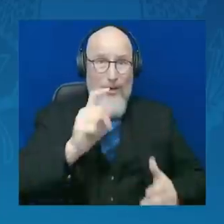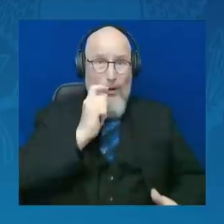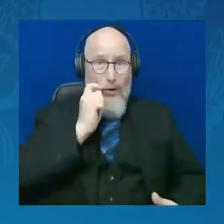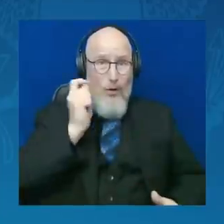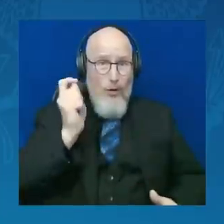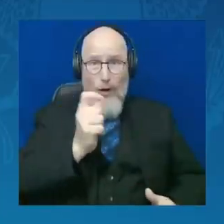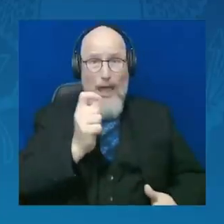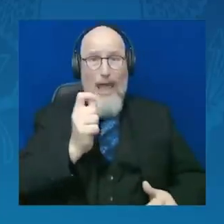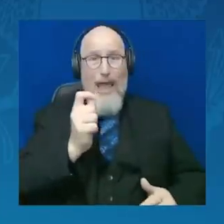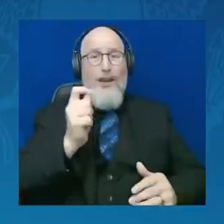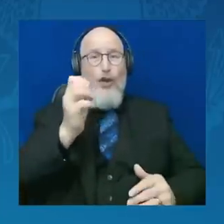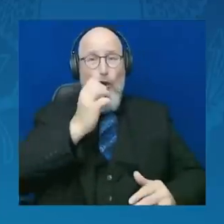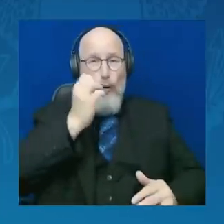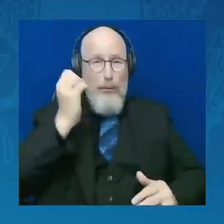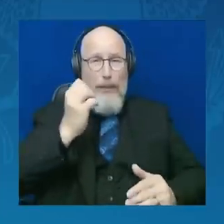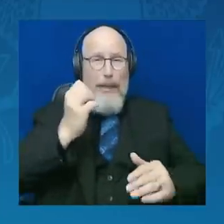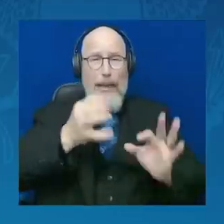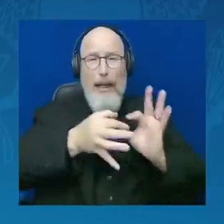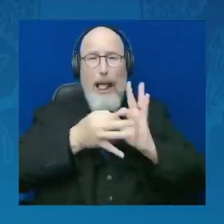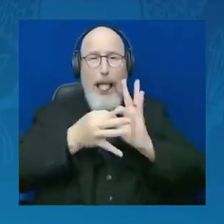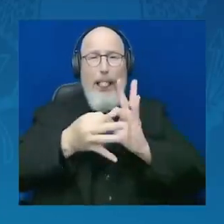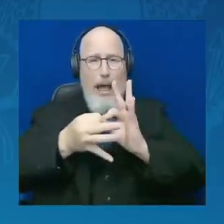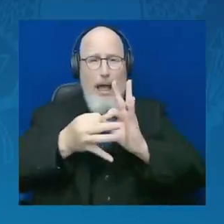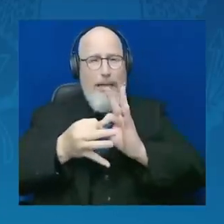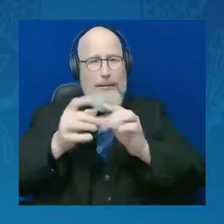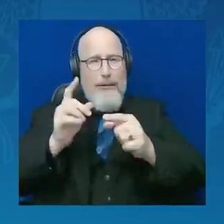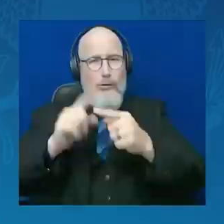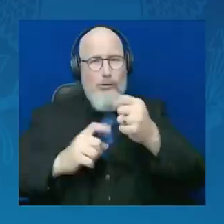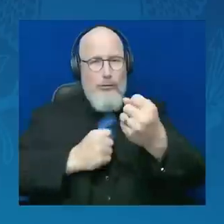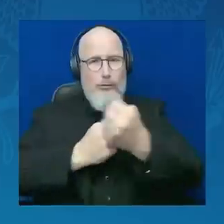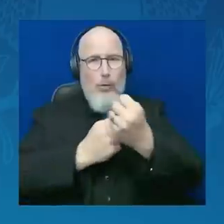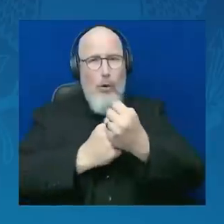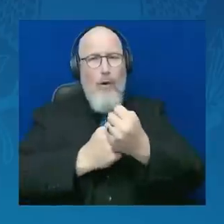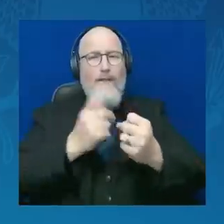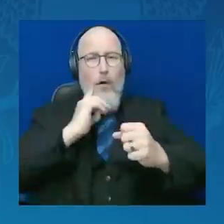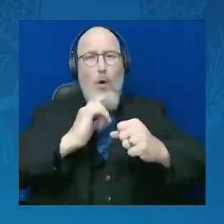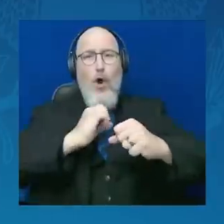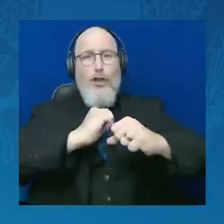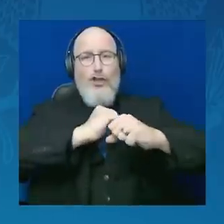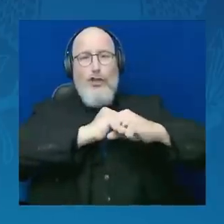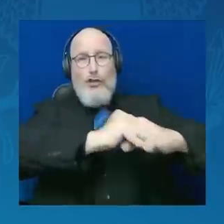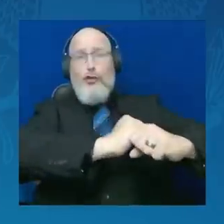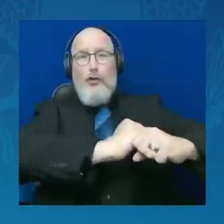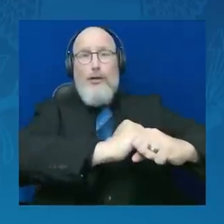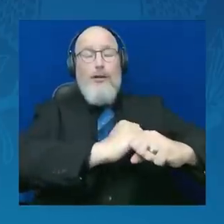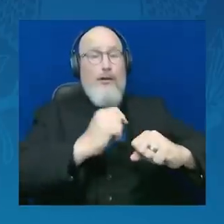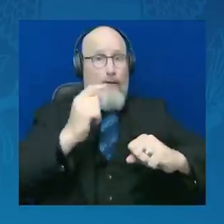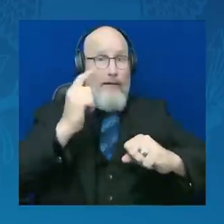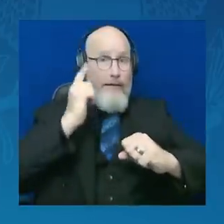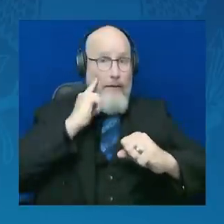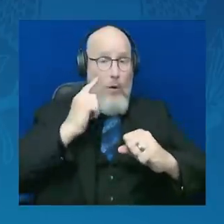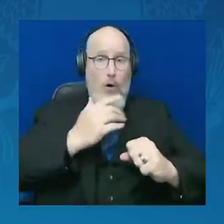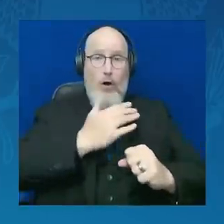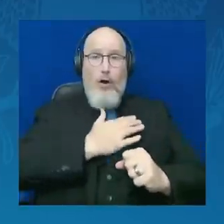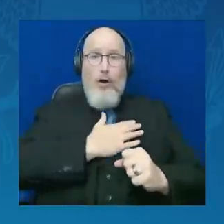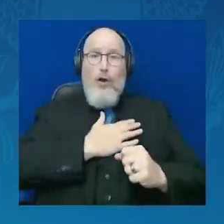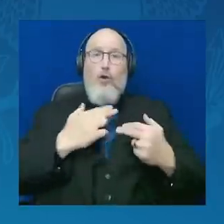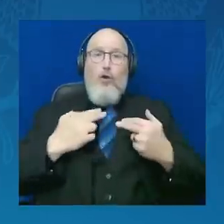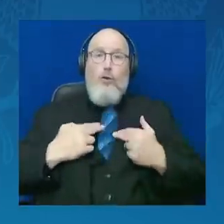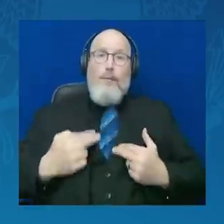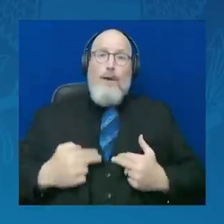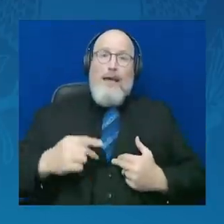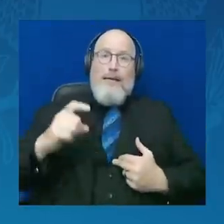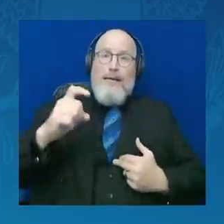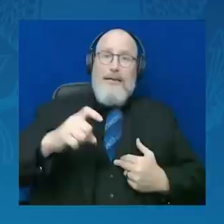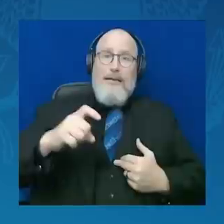assist in terms of both their security and humanitarian needs. We have also, just this past week,